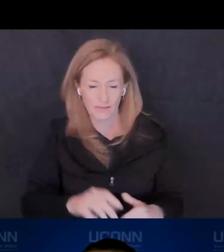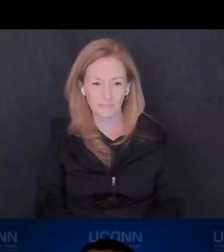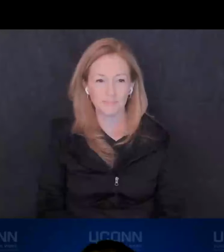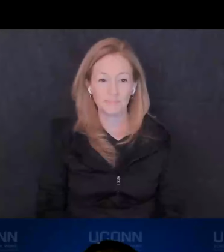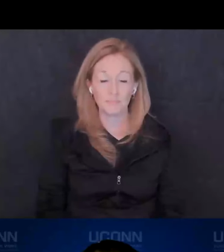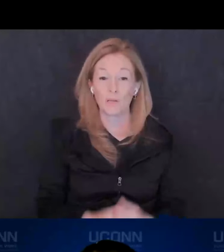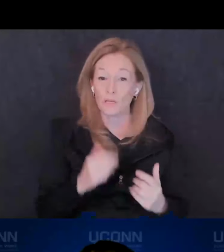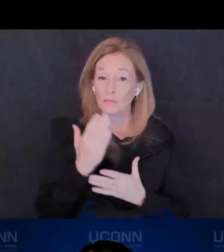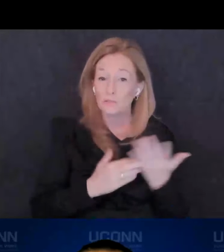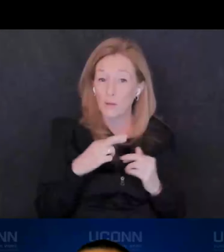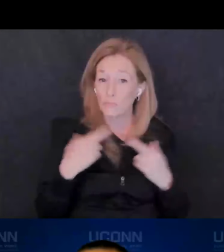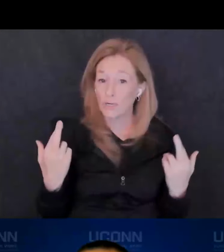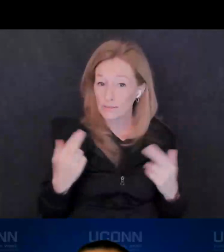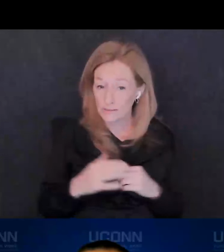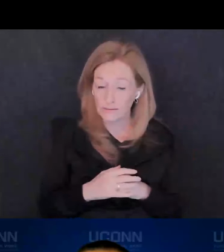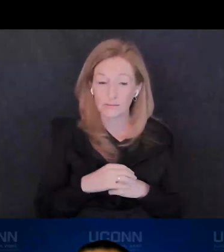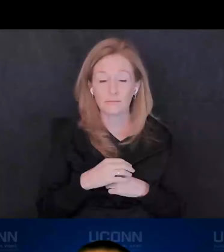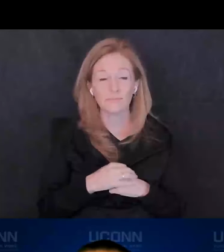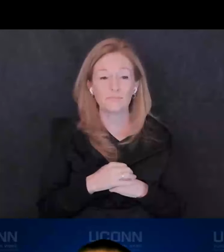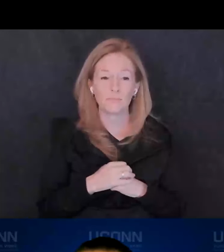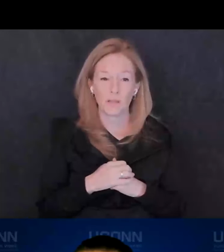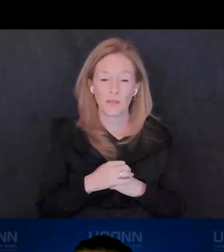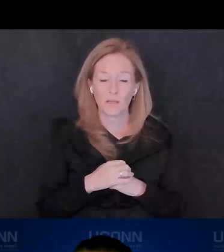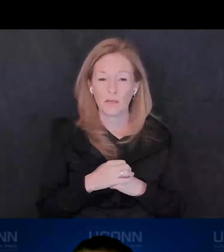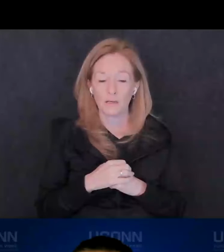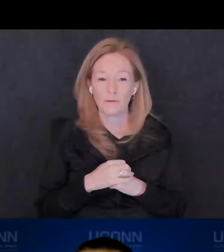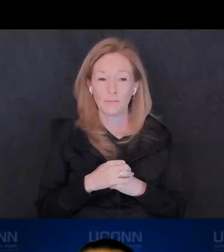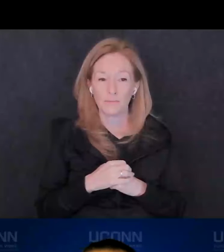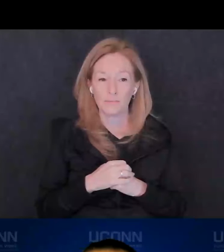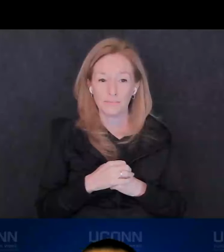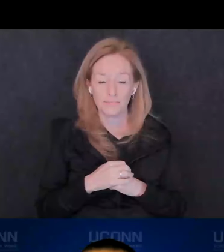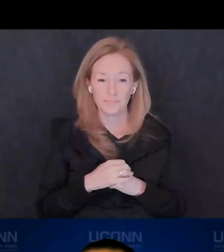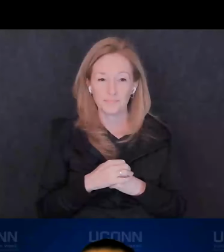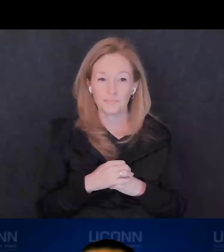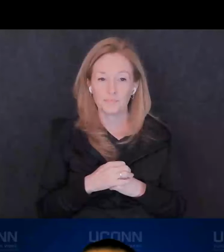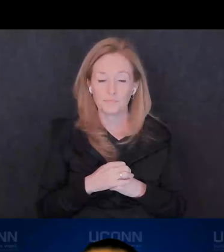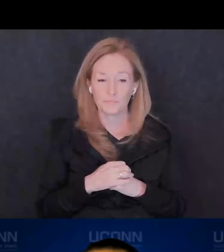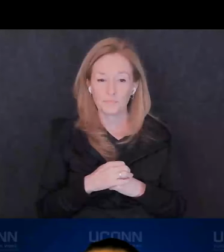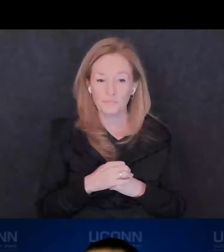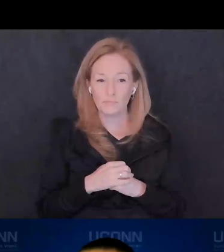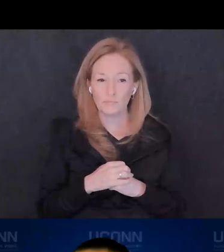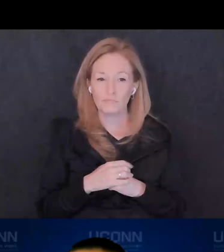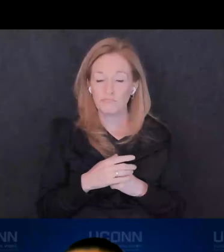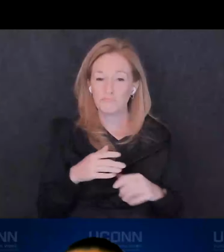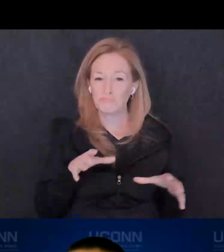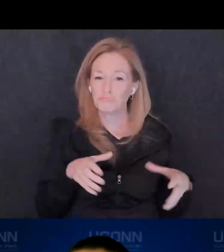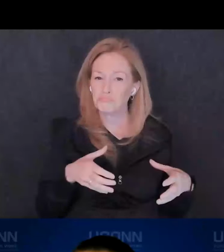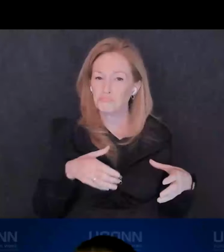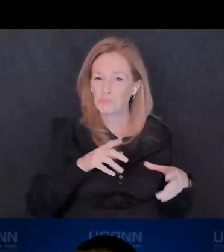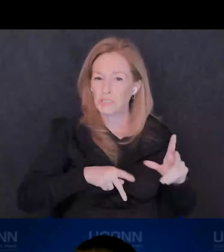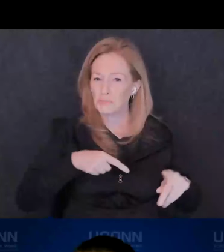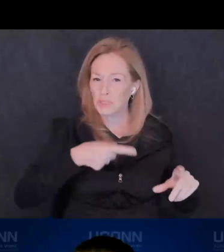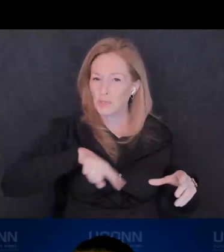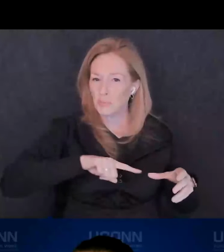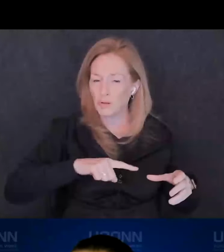Some of the risk factors that folks should familiarize themselves with is this population facing a lack of